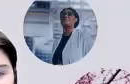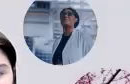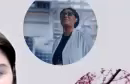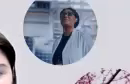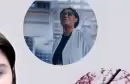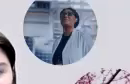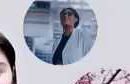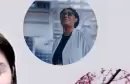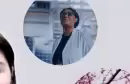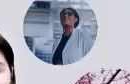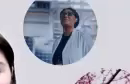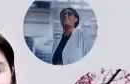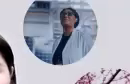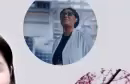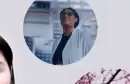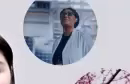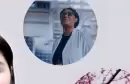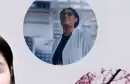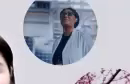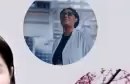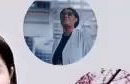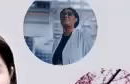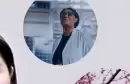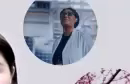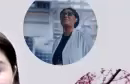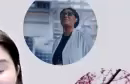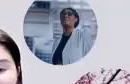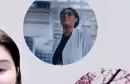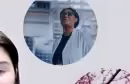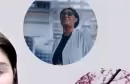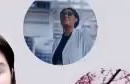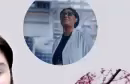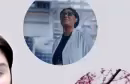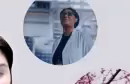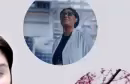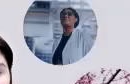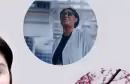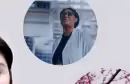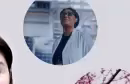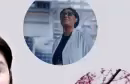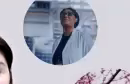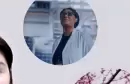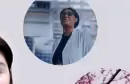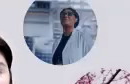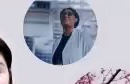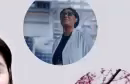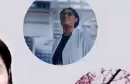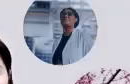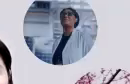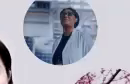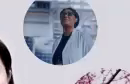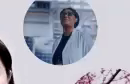slide. Let me quickly go over a few housekeeping items to help us better facilitate today's